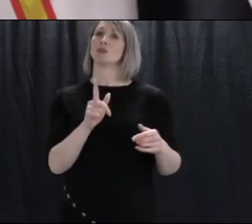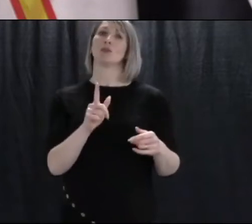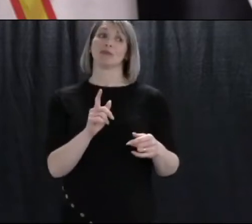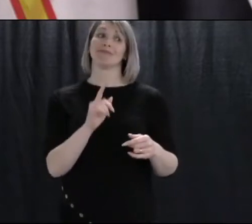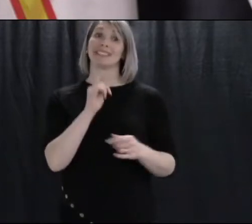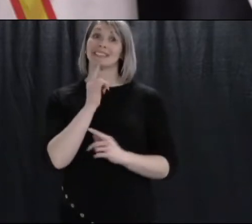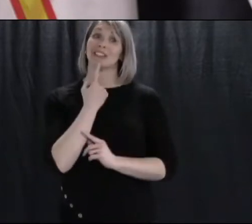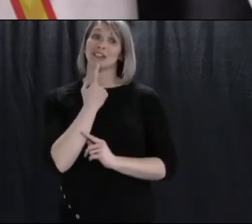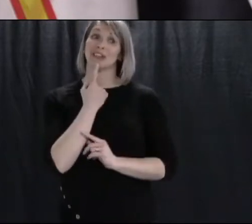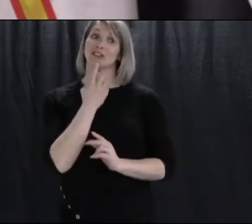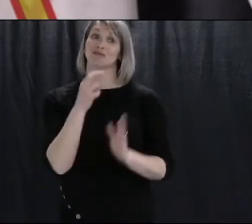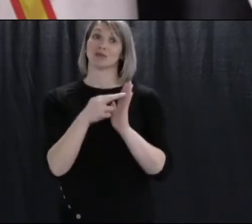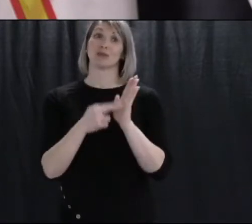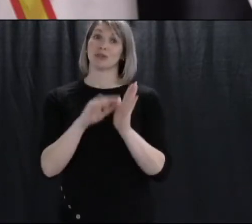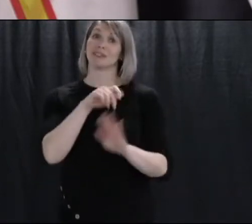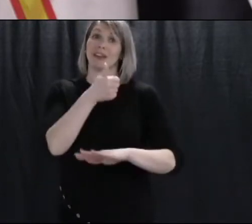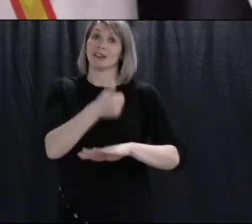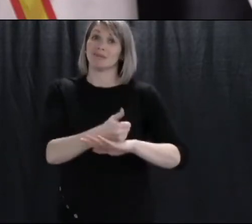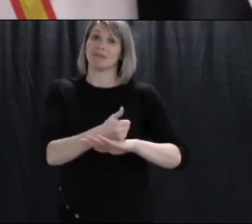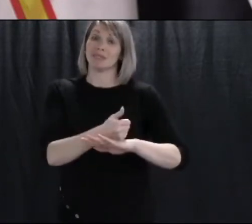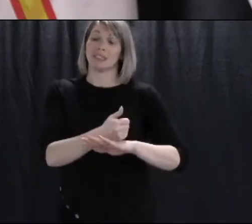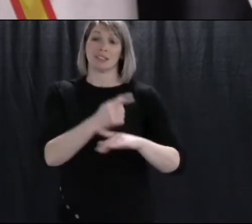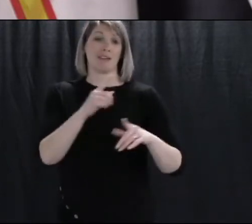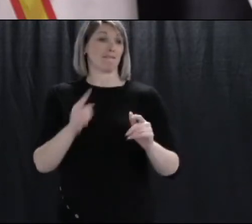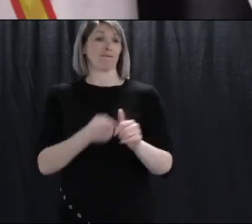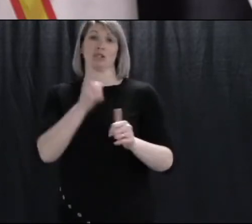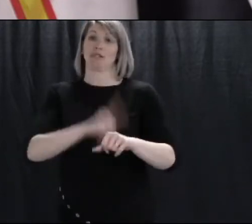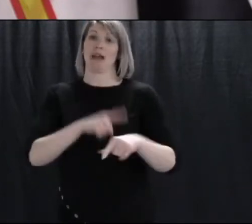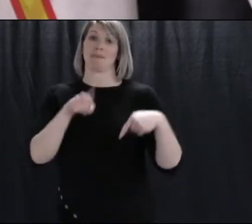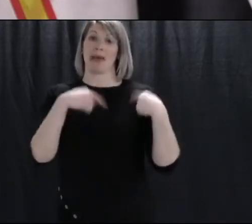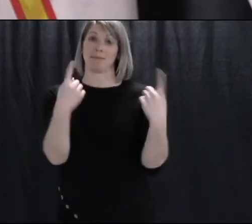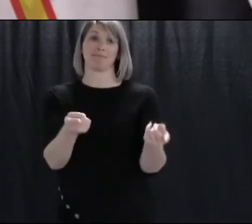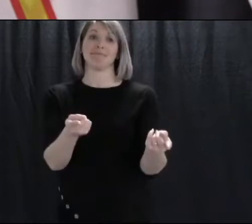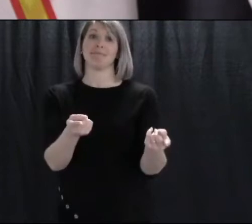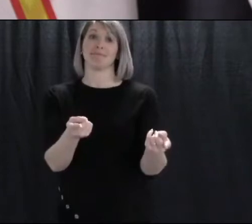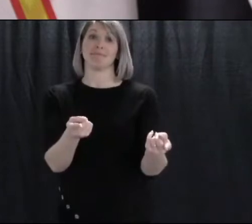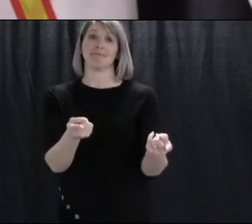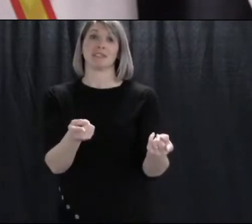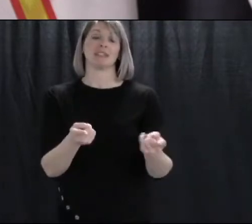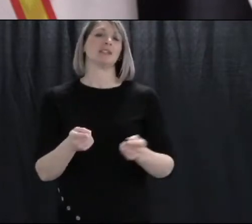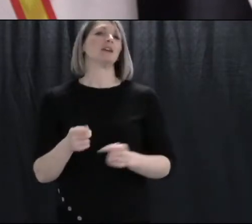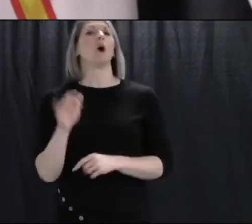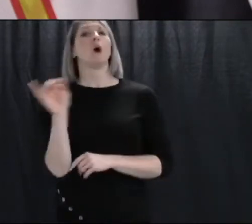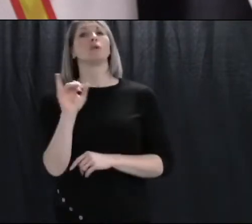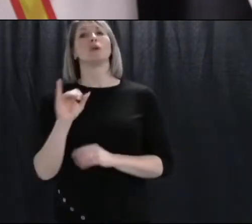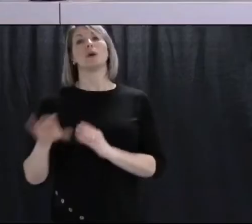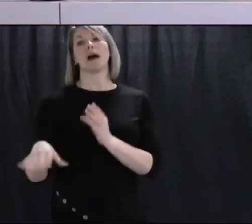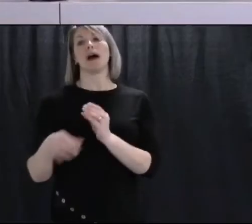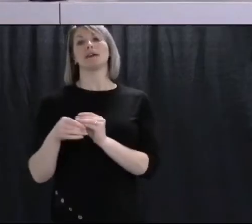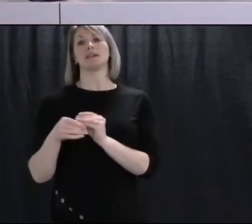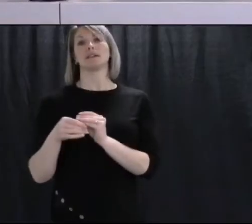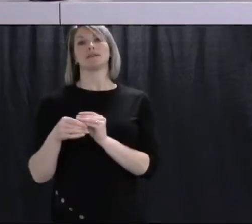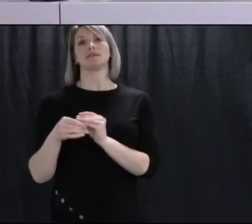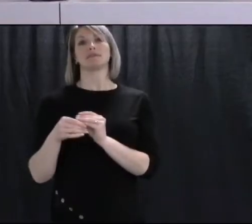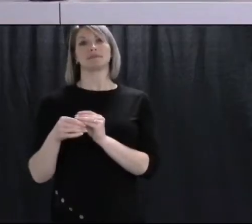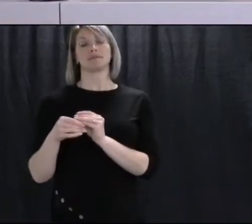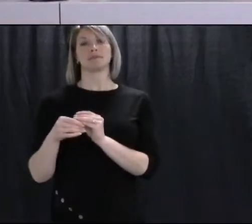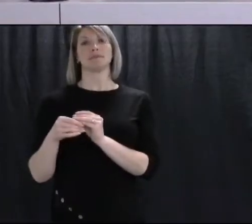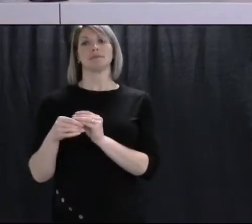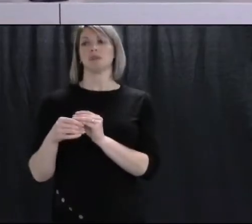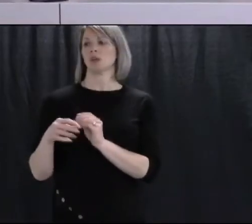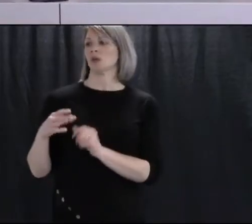measures never taken, to my knowledge, in the province before. We've not yet seen a situation either where we would